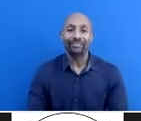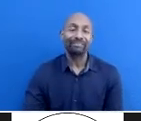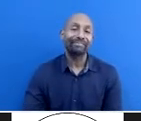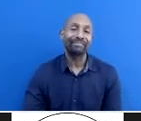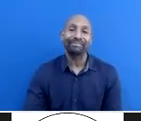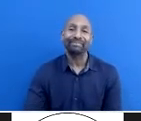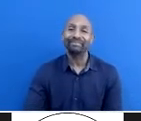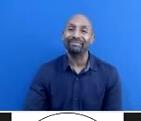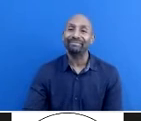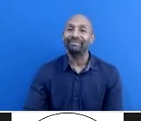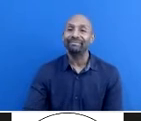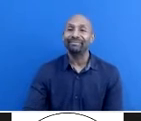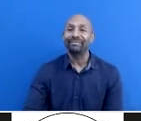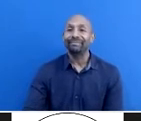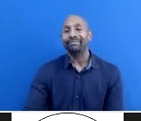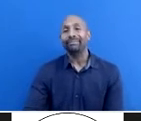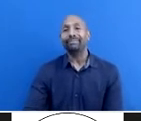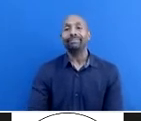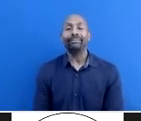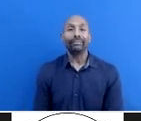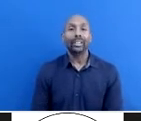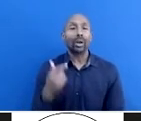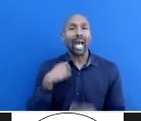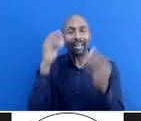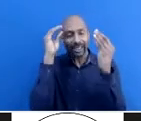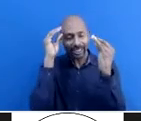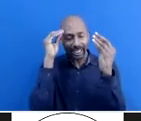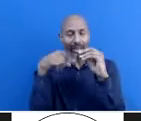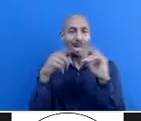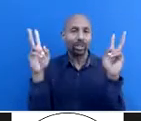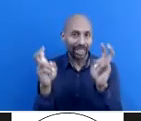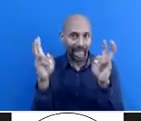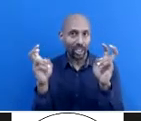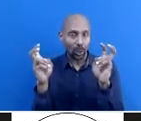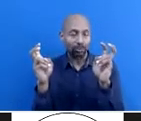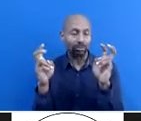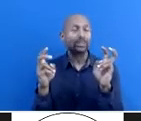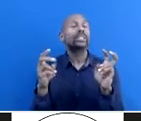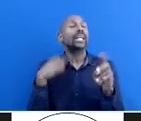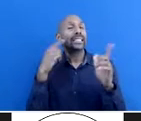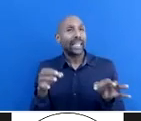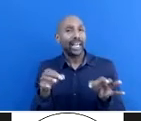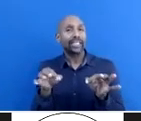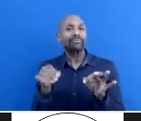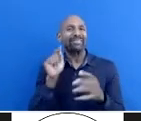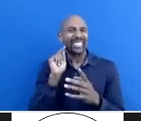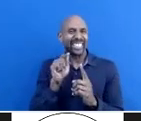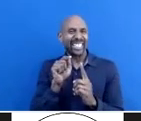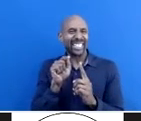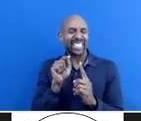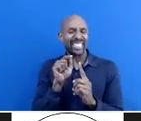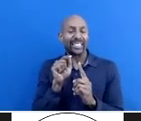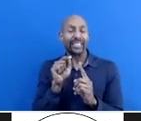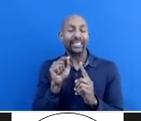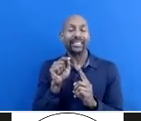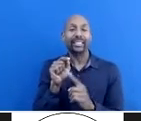title, after some reflection that I settled upon for this lecture, was Black and